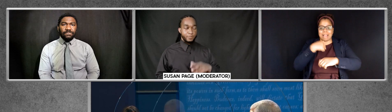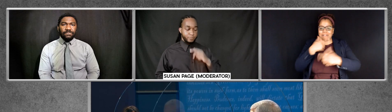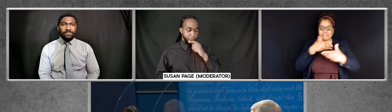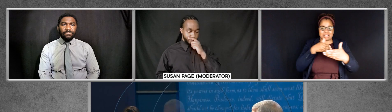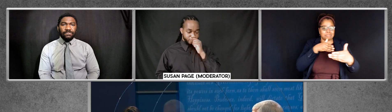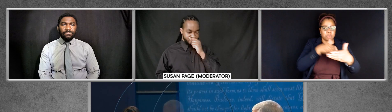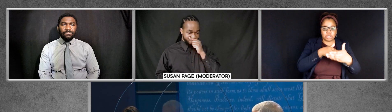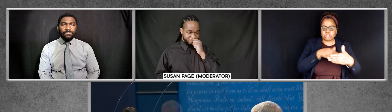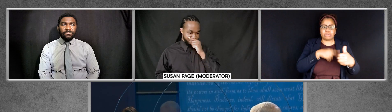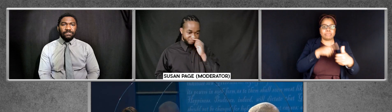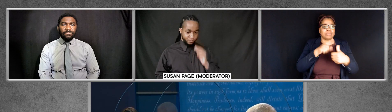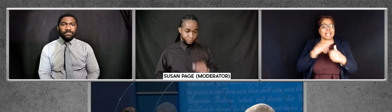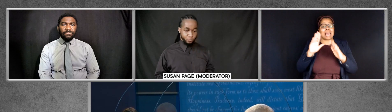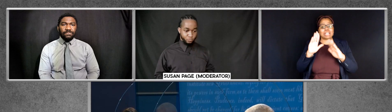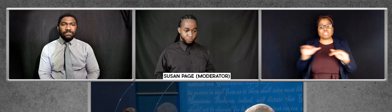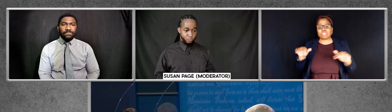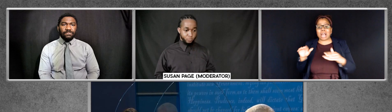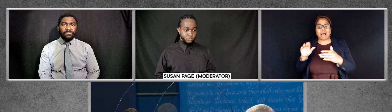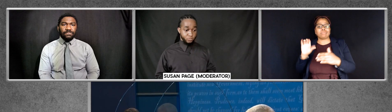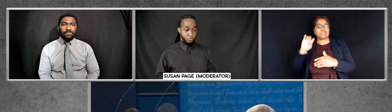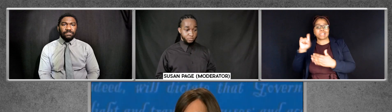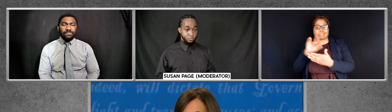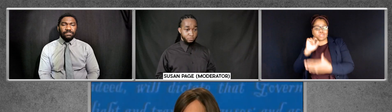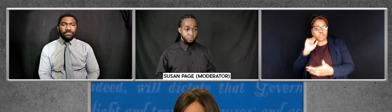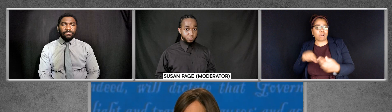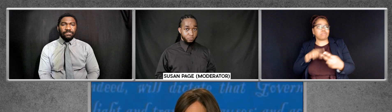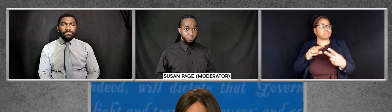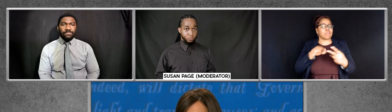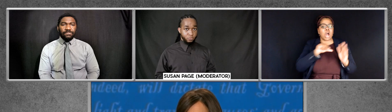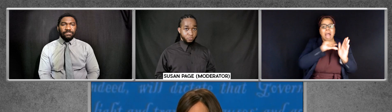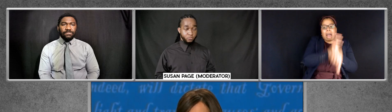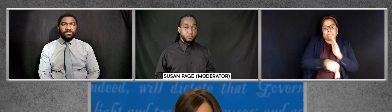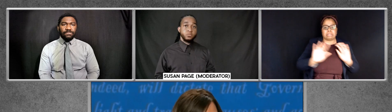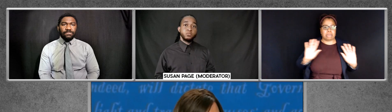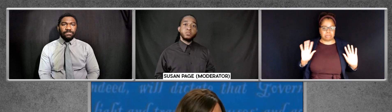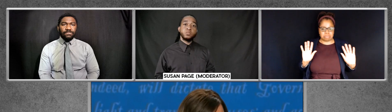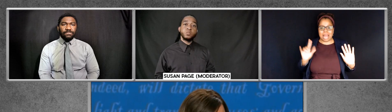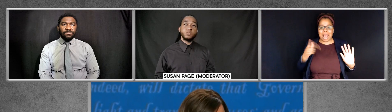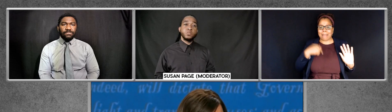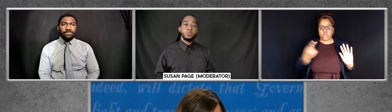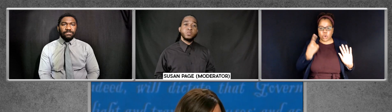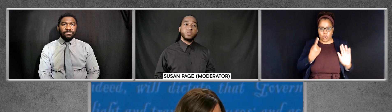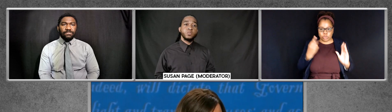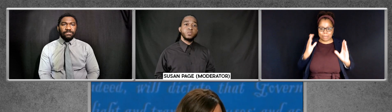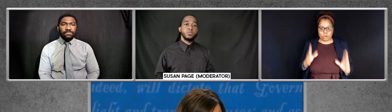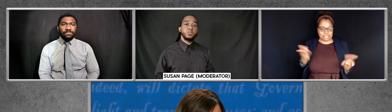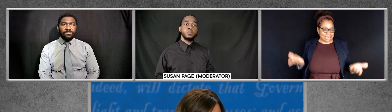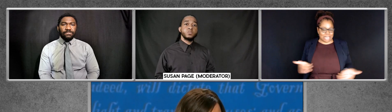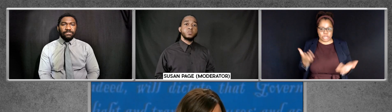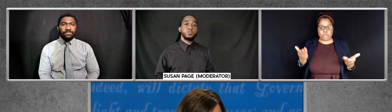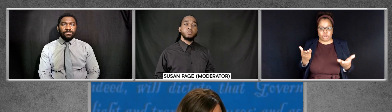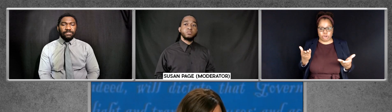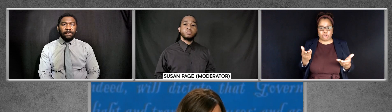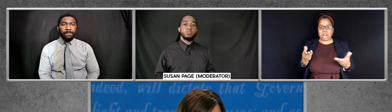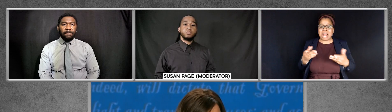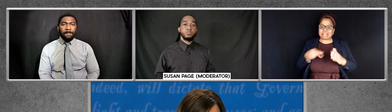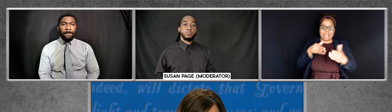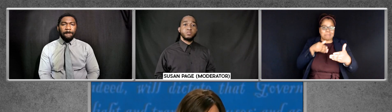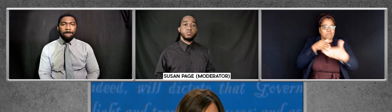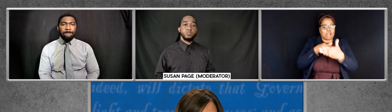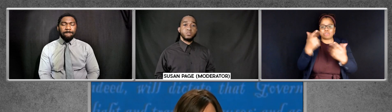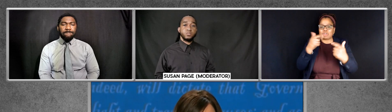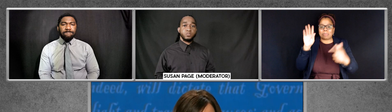child sexual assault to homicide. I'm the only one on this stage who has prosecuted the big banks for taking advantage of America's